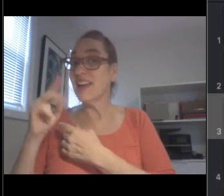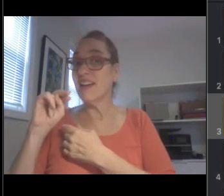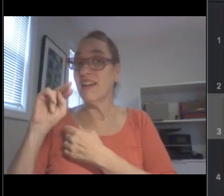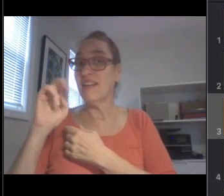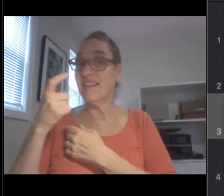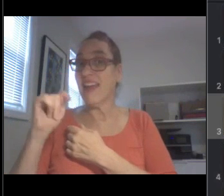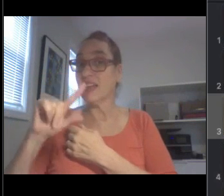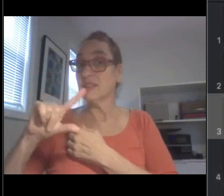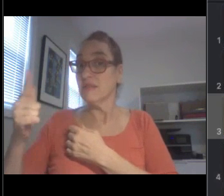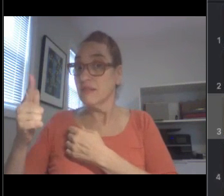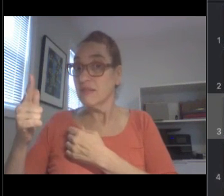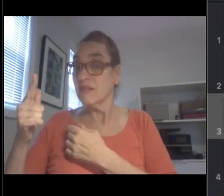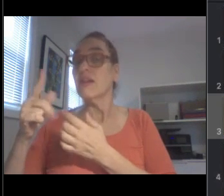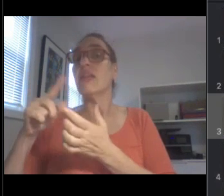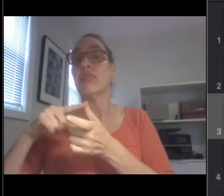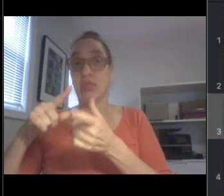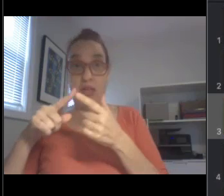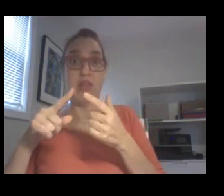Perfect.